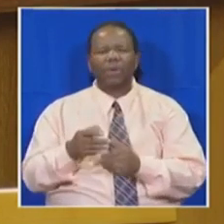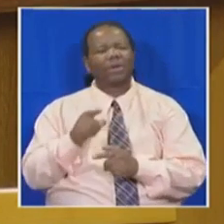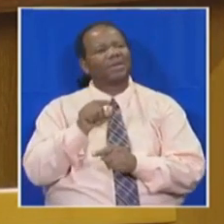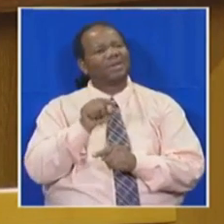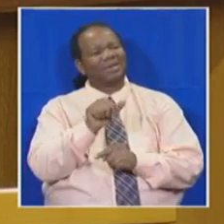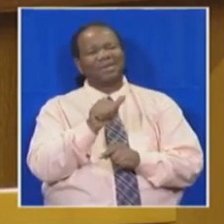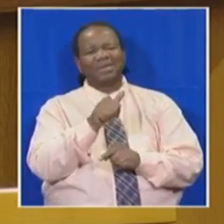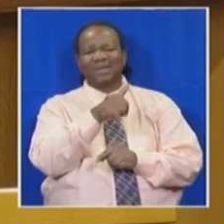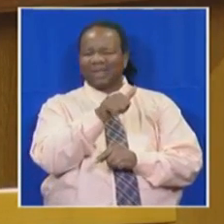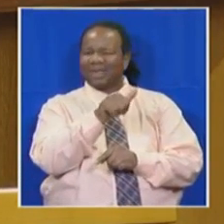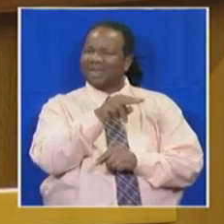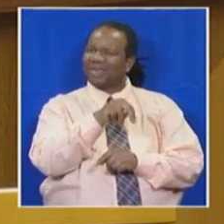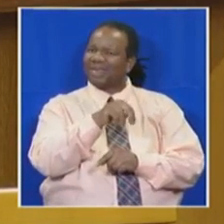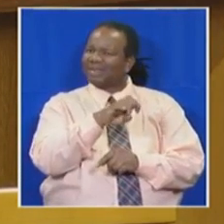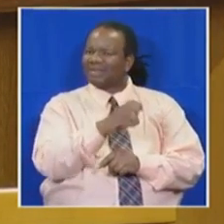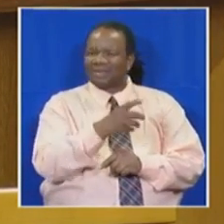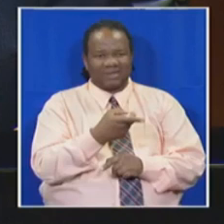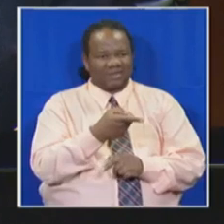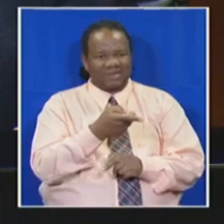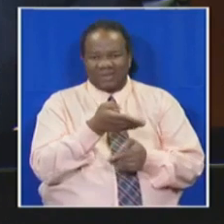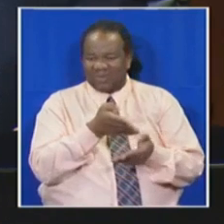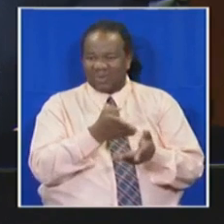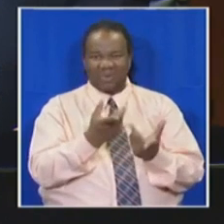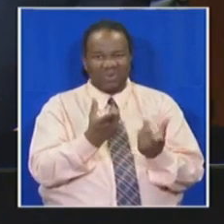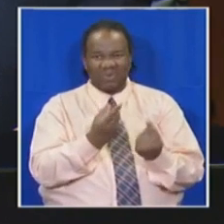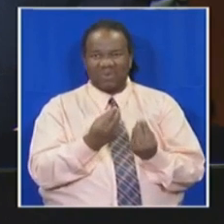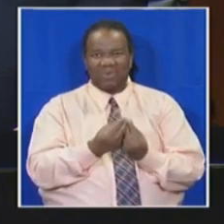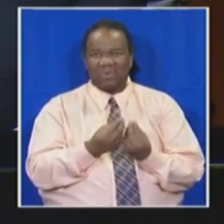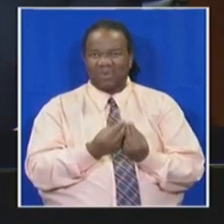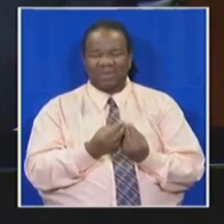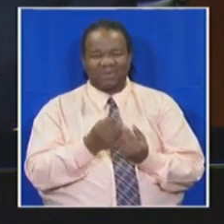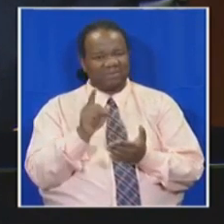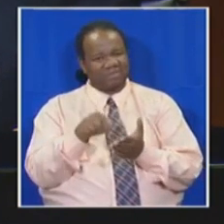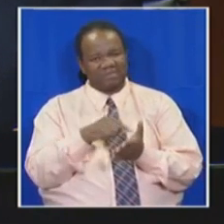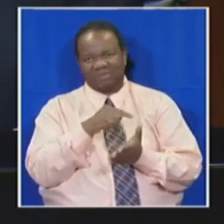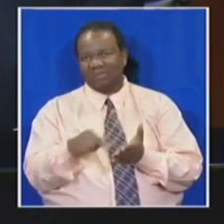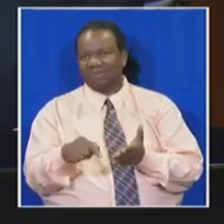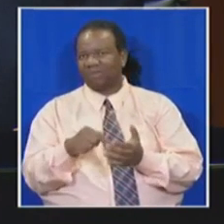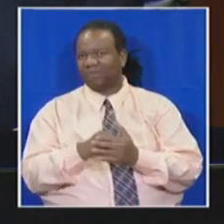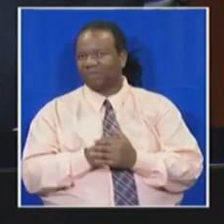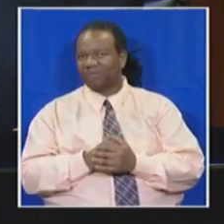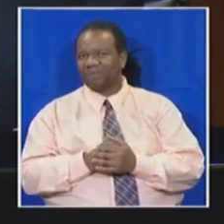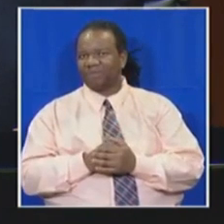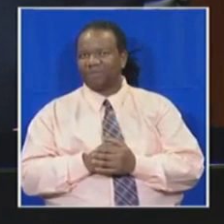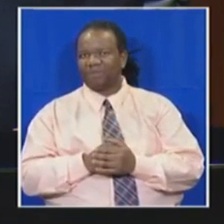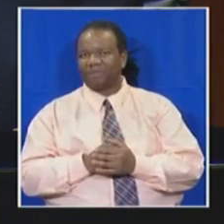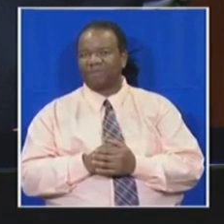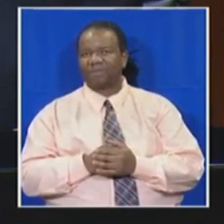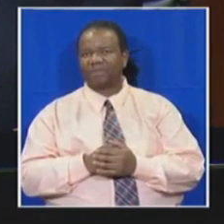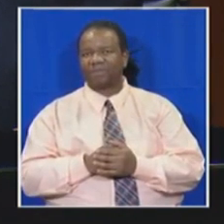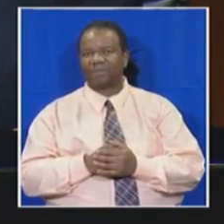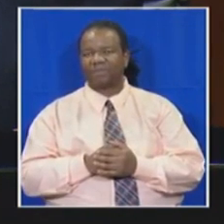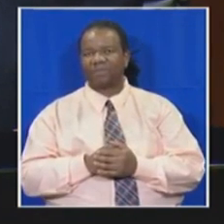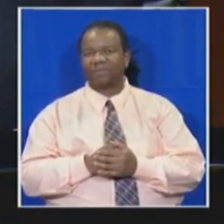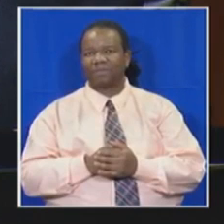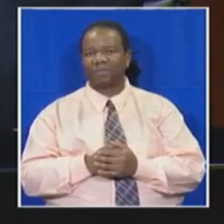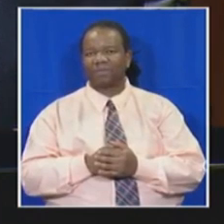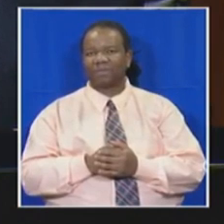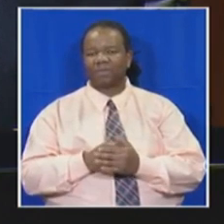Honourable Masango, can you just take your seat? There's a point. On what point are you rising on? I'm rising on